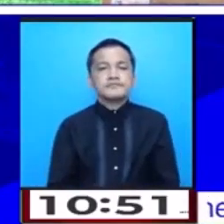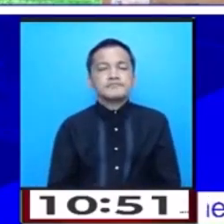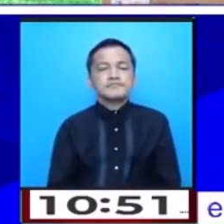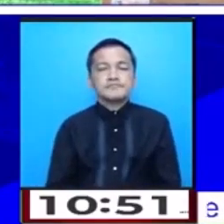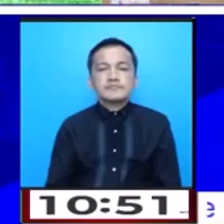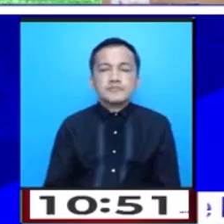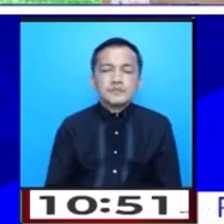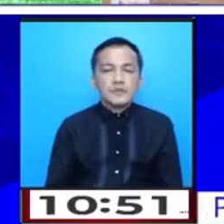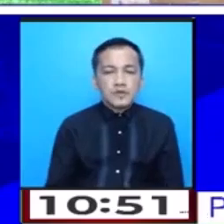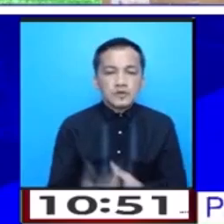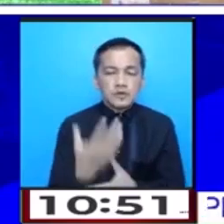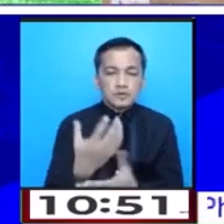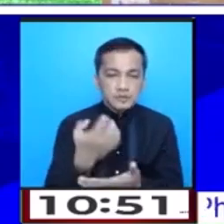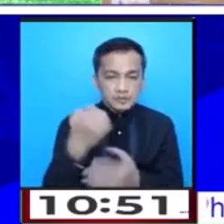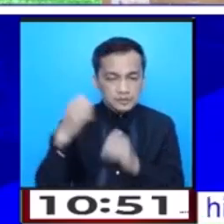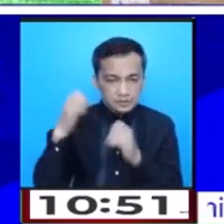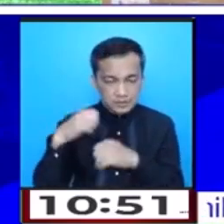that